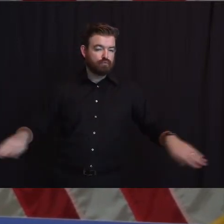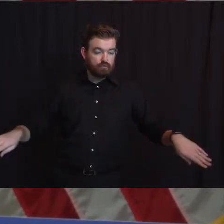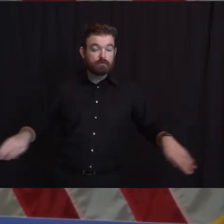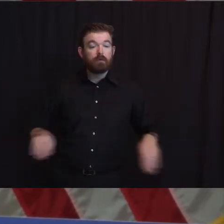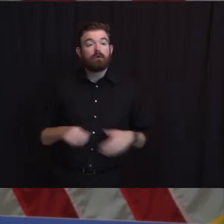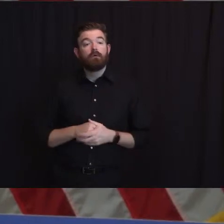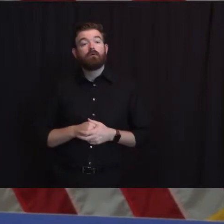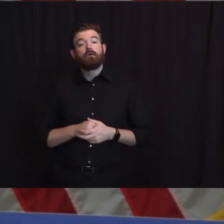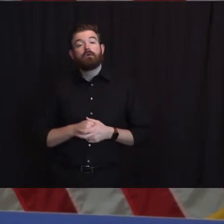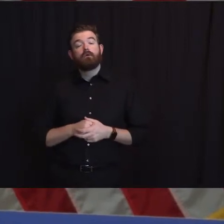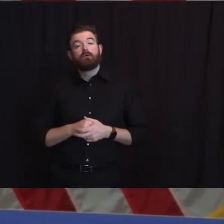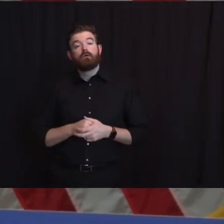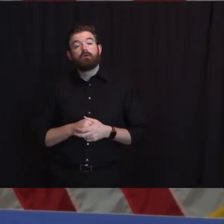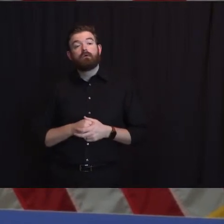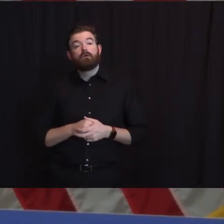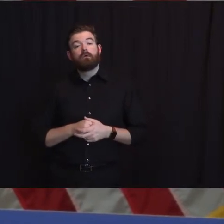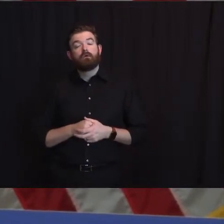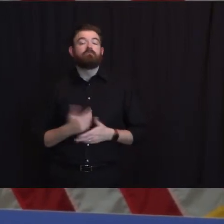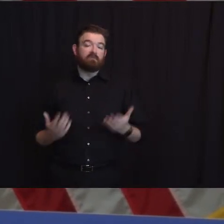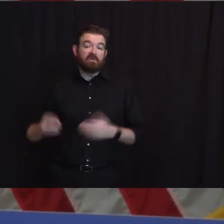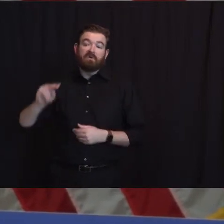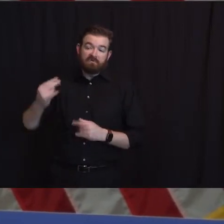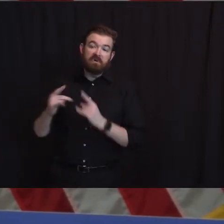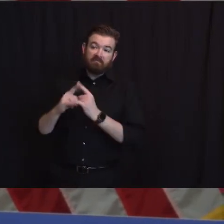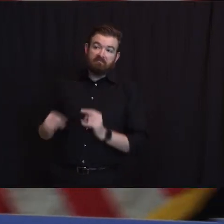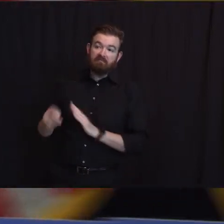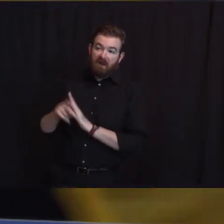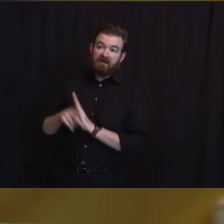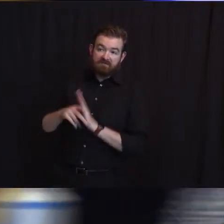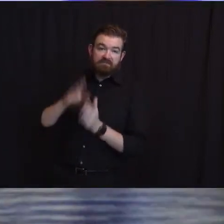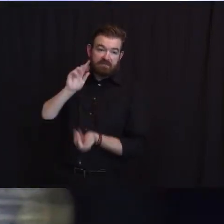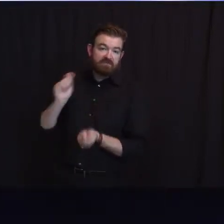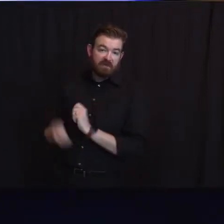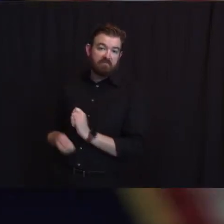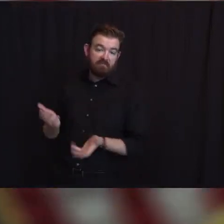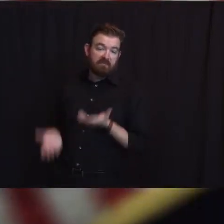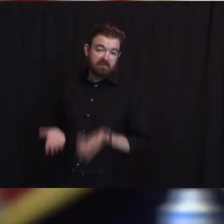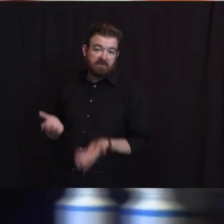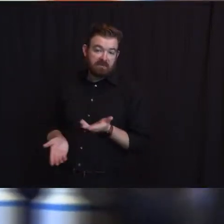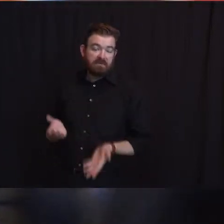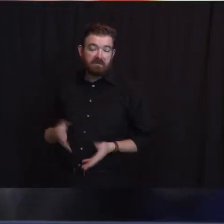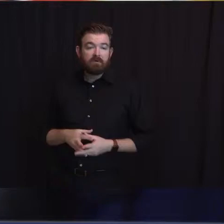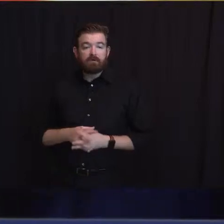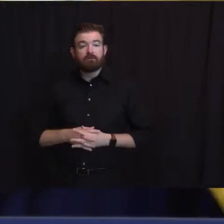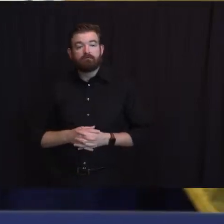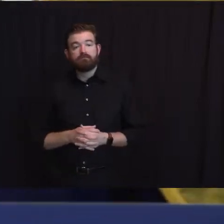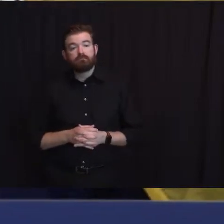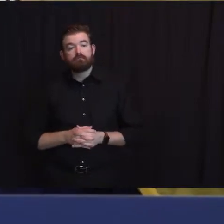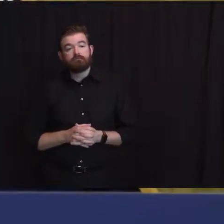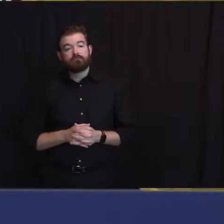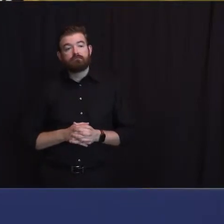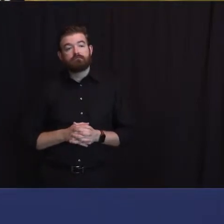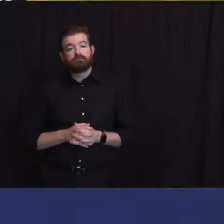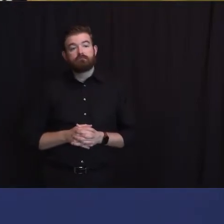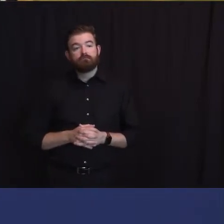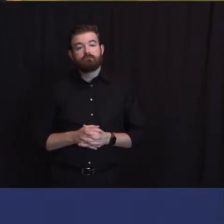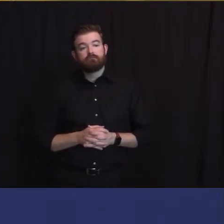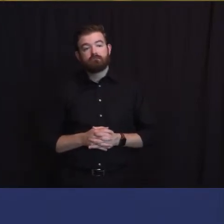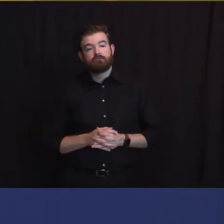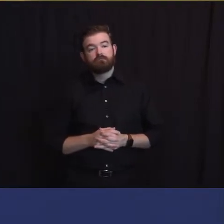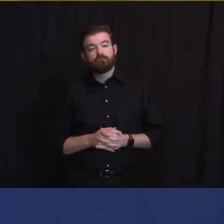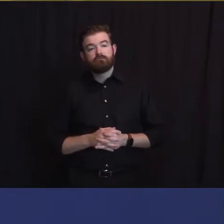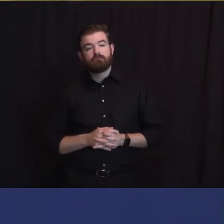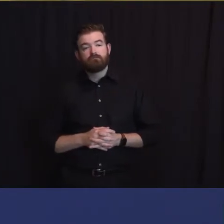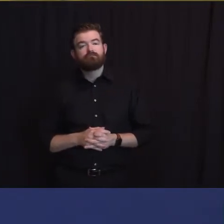Jersey. That to me is the one outlier that I think, again, we're following the CDC on this stuff, but that to me, the